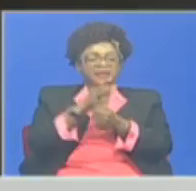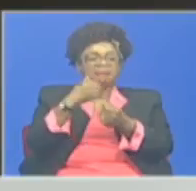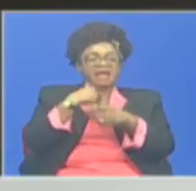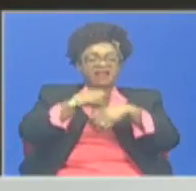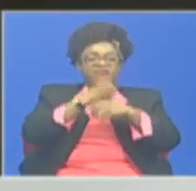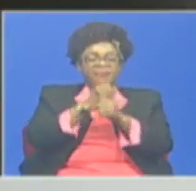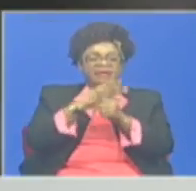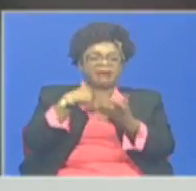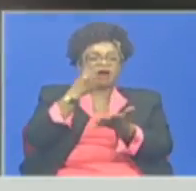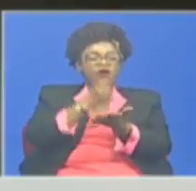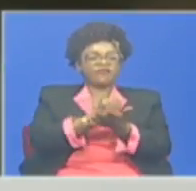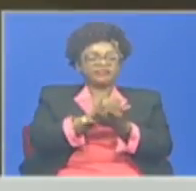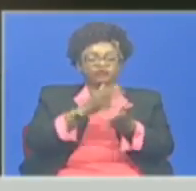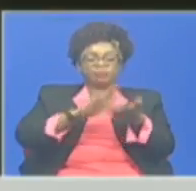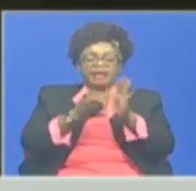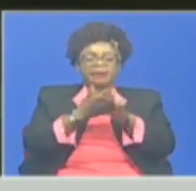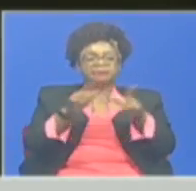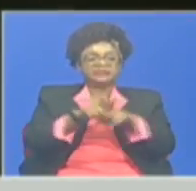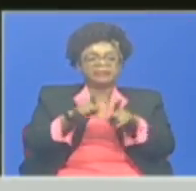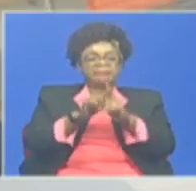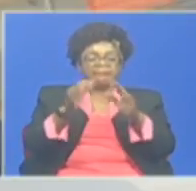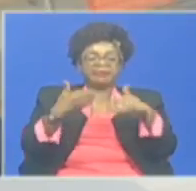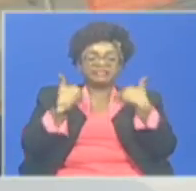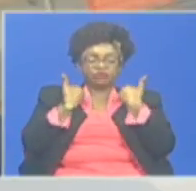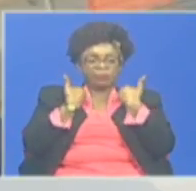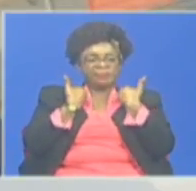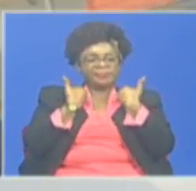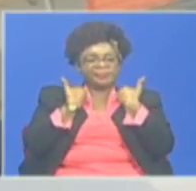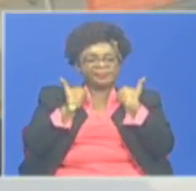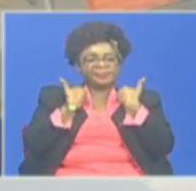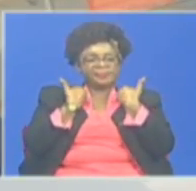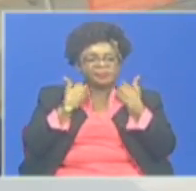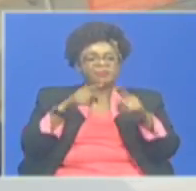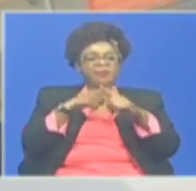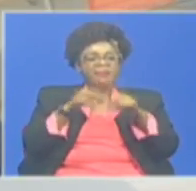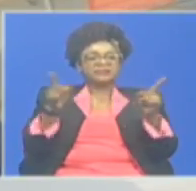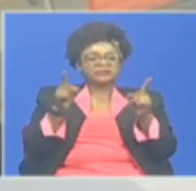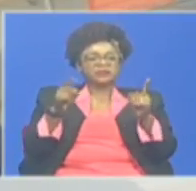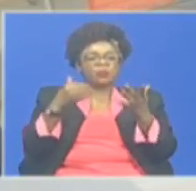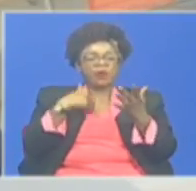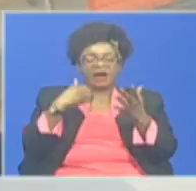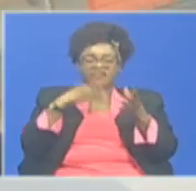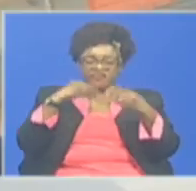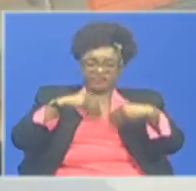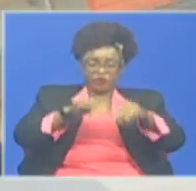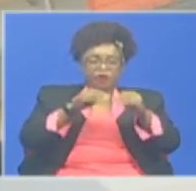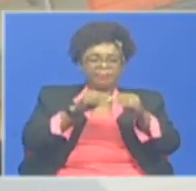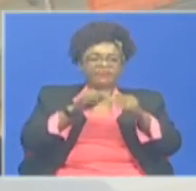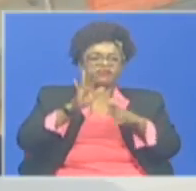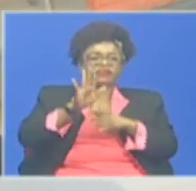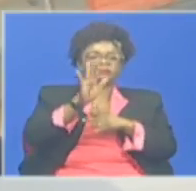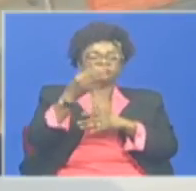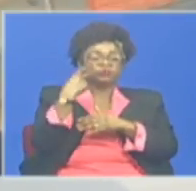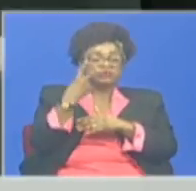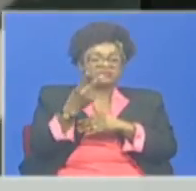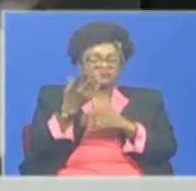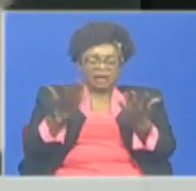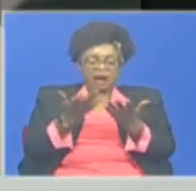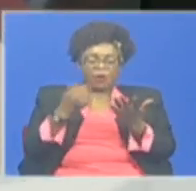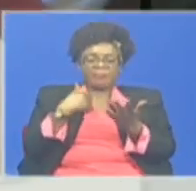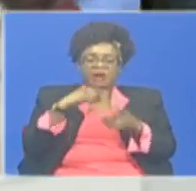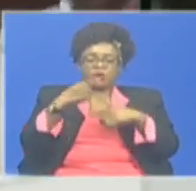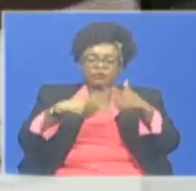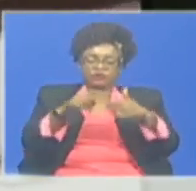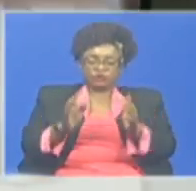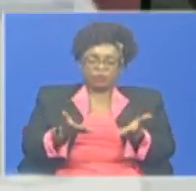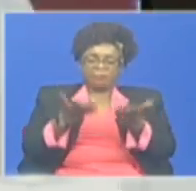downstairs to a bedroom, to my own bedroom, but there will be a follow-up for them to see how I improve, and at the